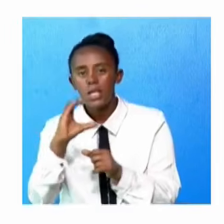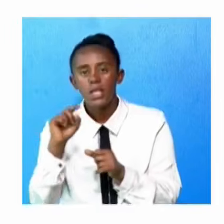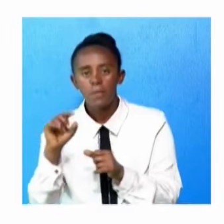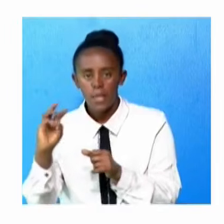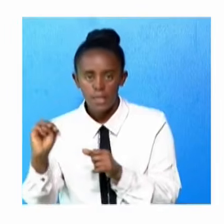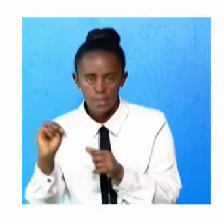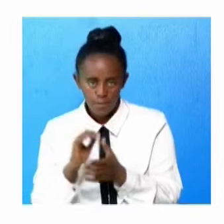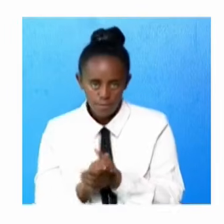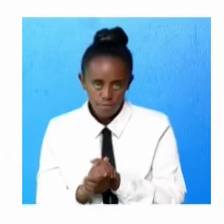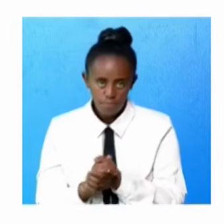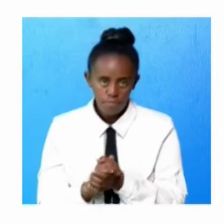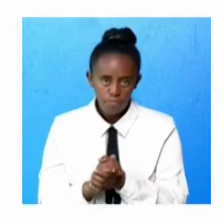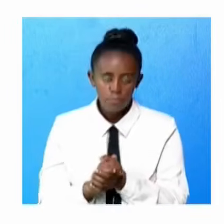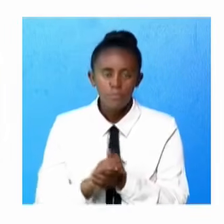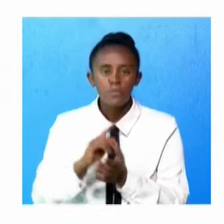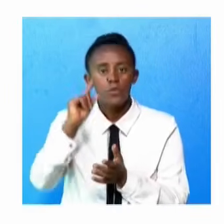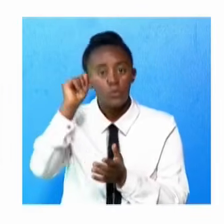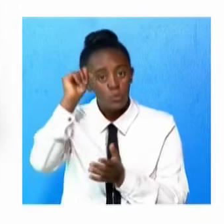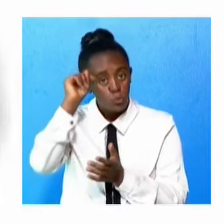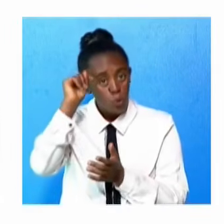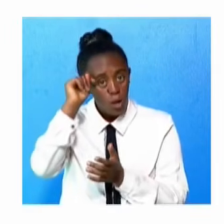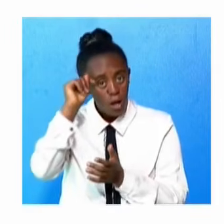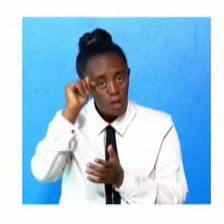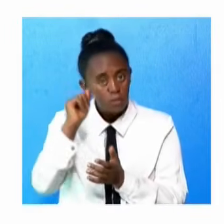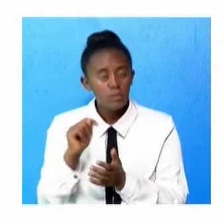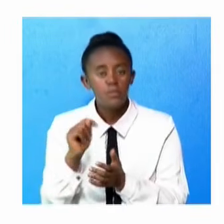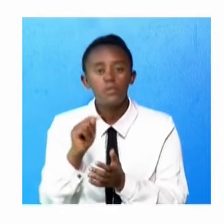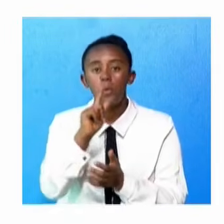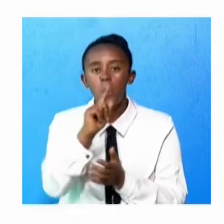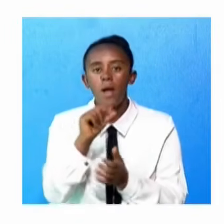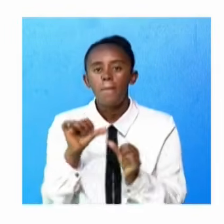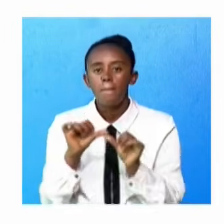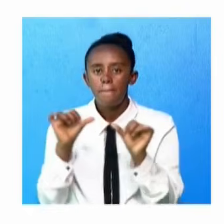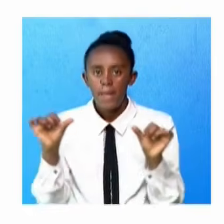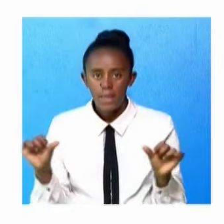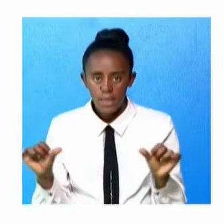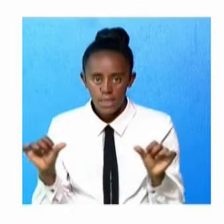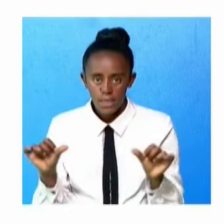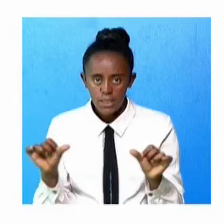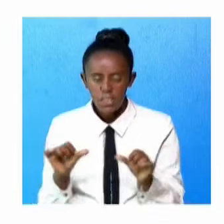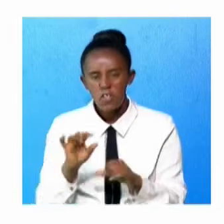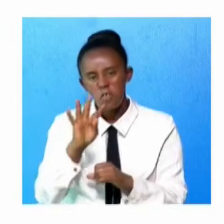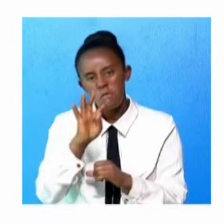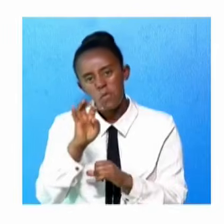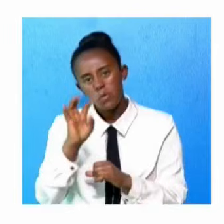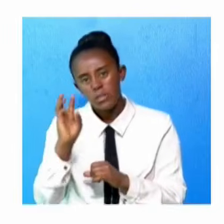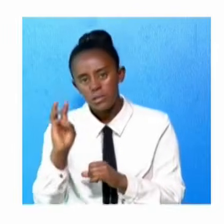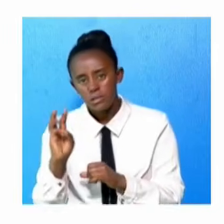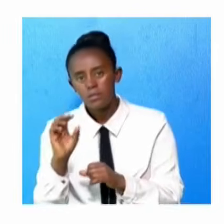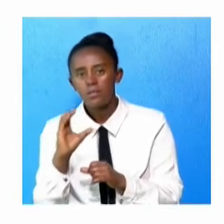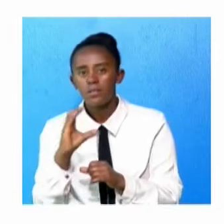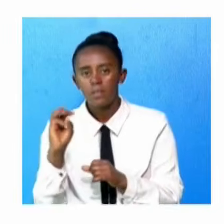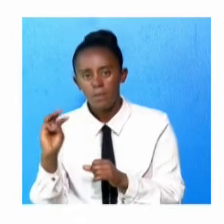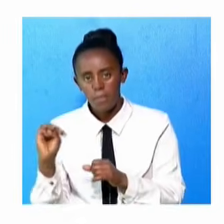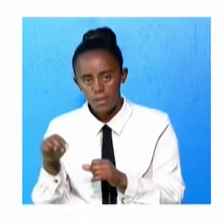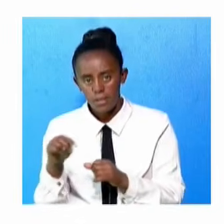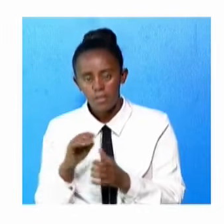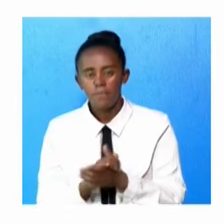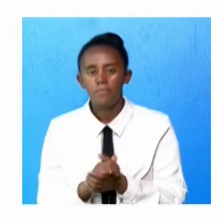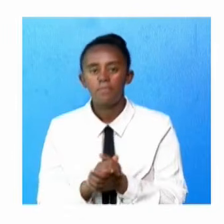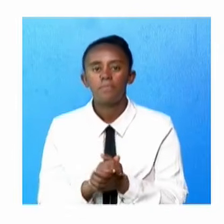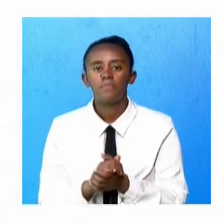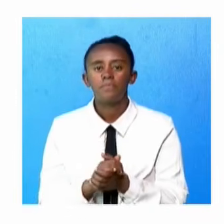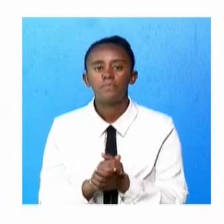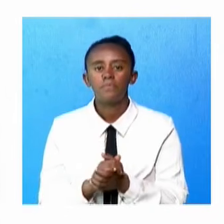centimeter. Tola, 1 meter, 46 centimeter